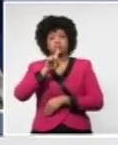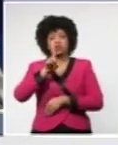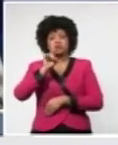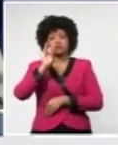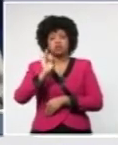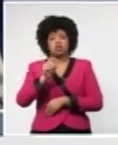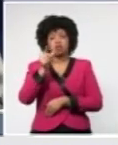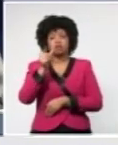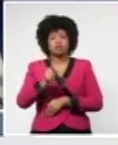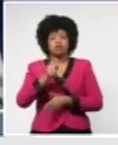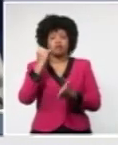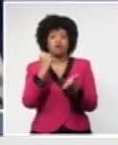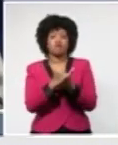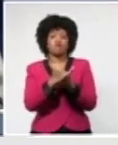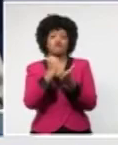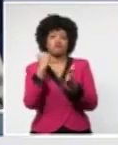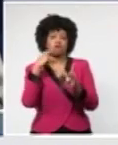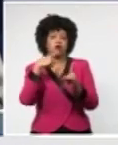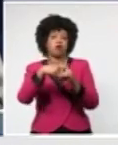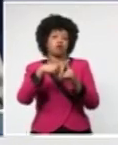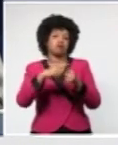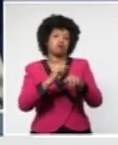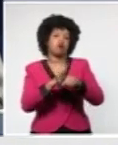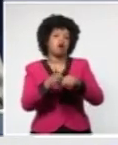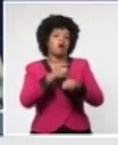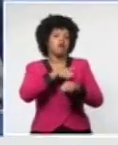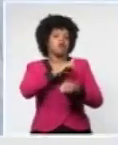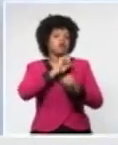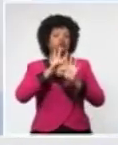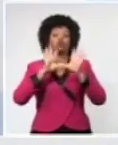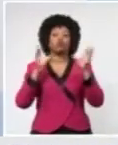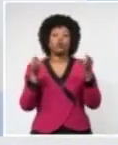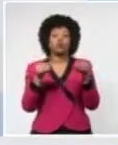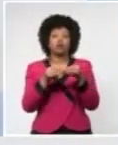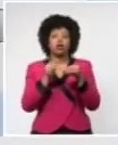5,451,474 confirmed cases, accounting for